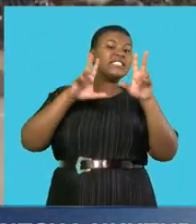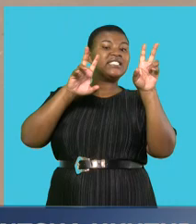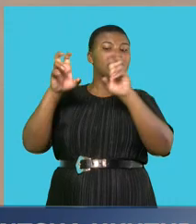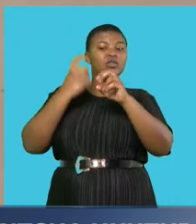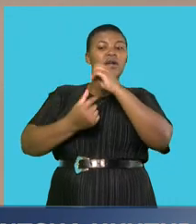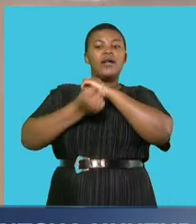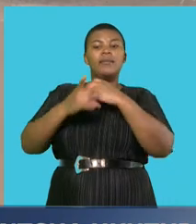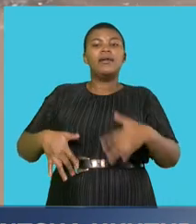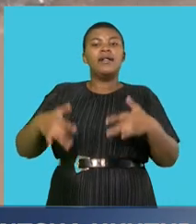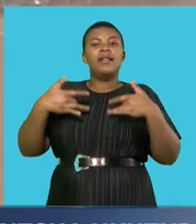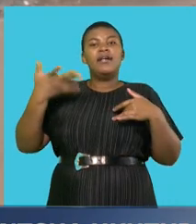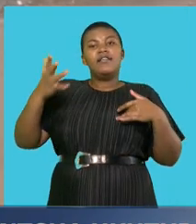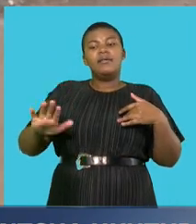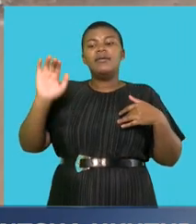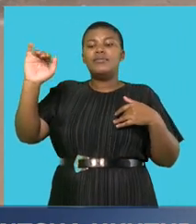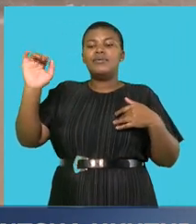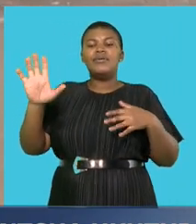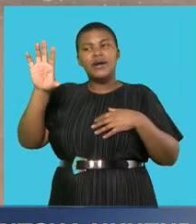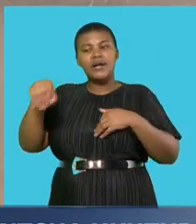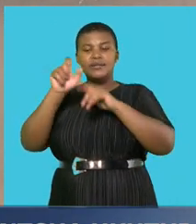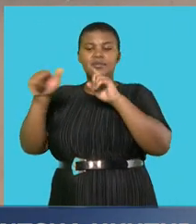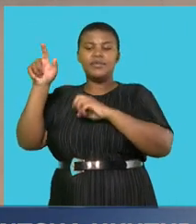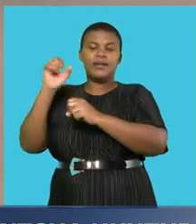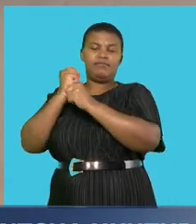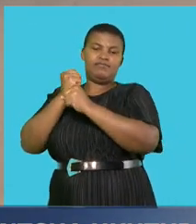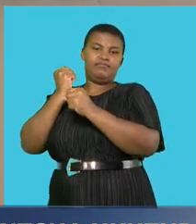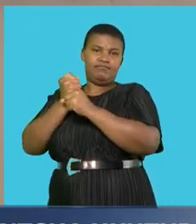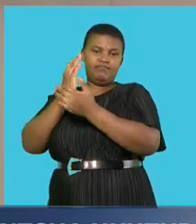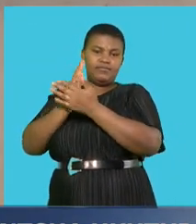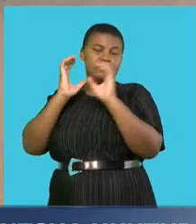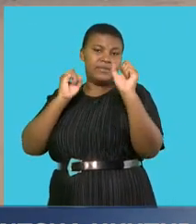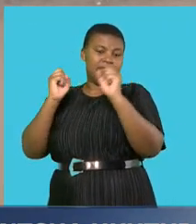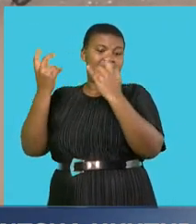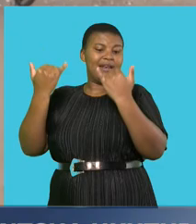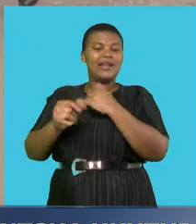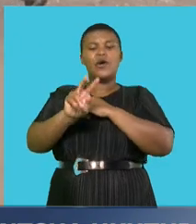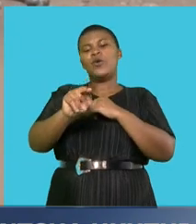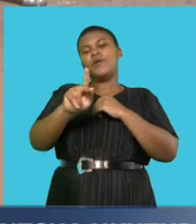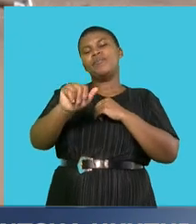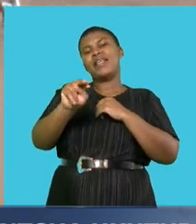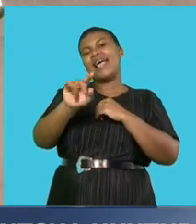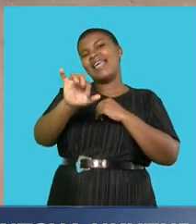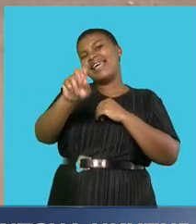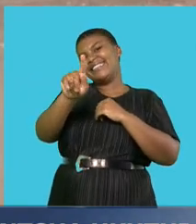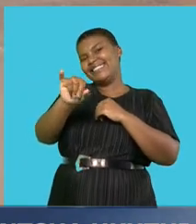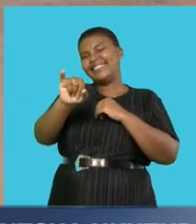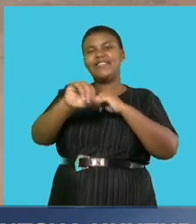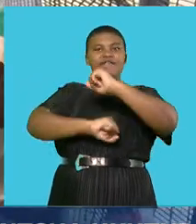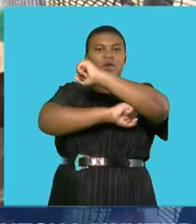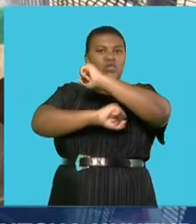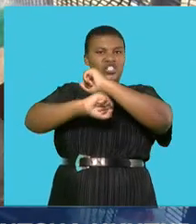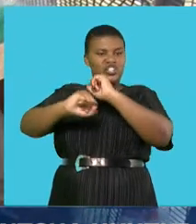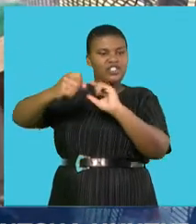eni Lokukshuwa ngumsunguli wenta ngano enge nzinzu uzo Iinkanyeti foundation utogotela figi le mnisiu